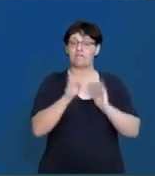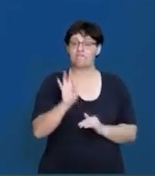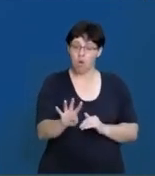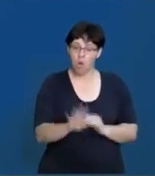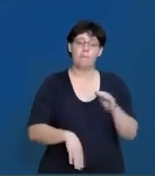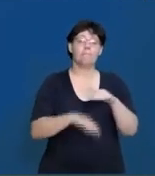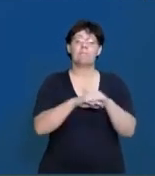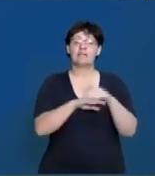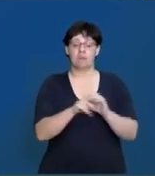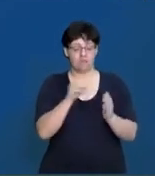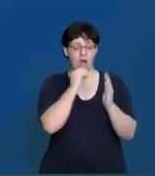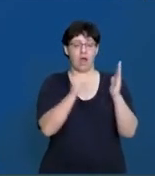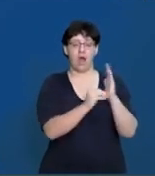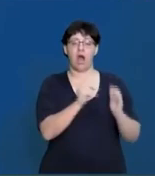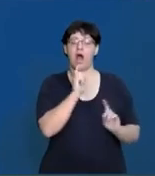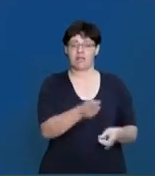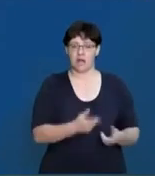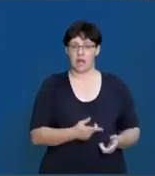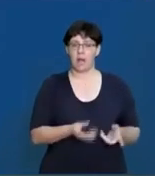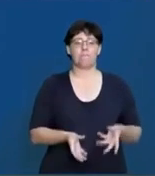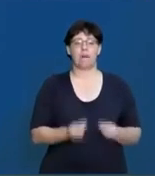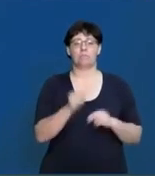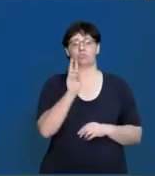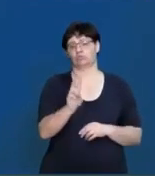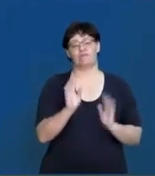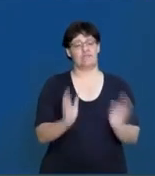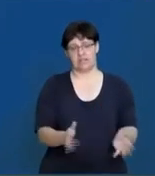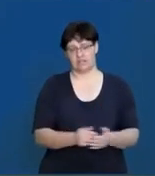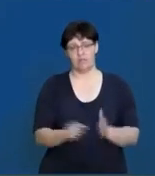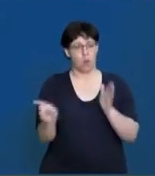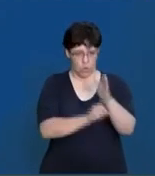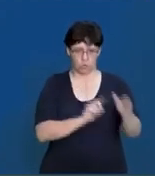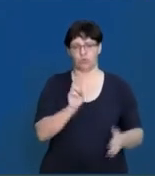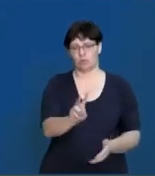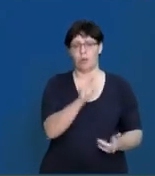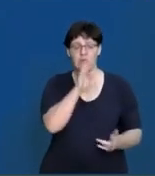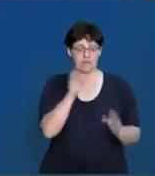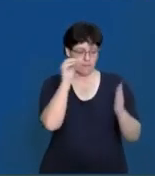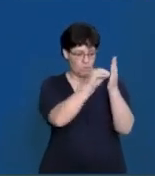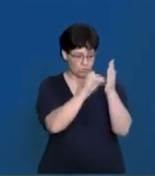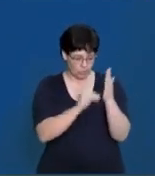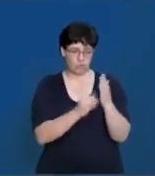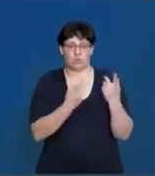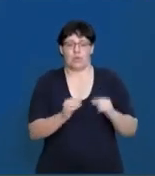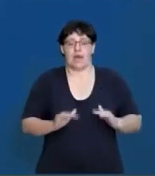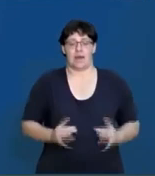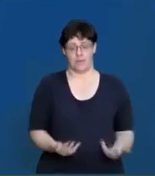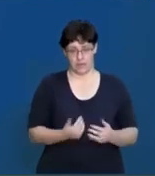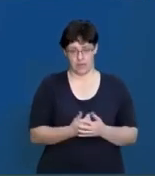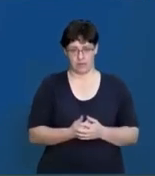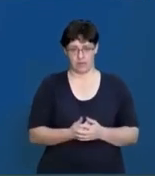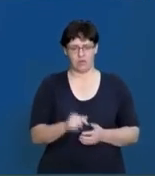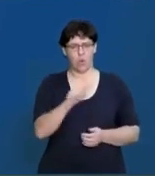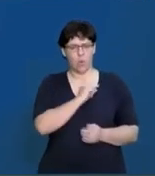question carries 4 marks, the maximum you get for just writing the answer, you are just going to get 2. So you need to show your working